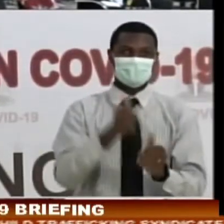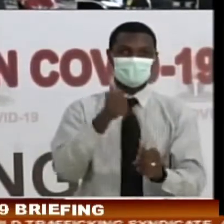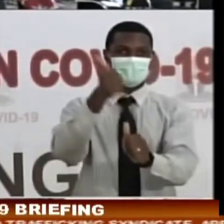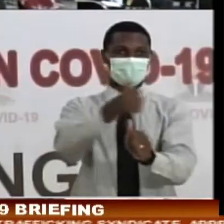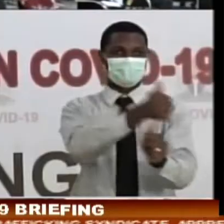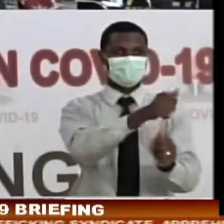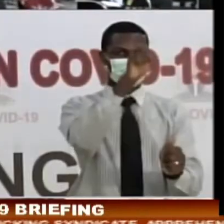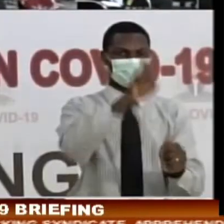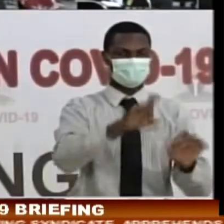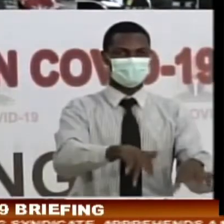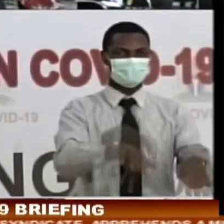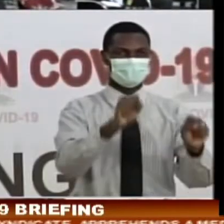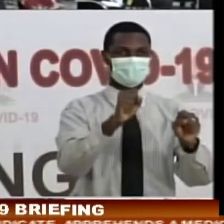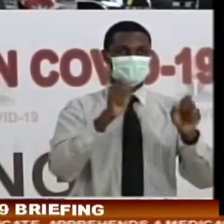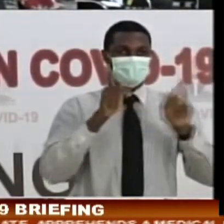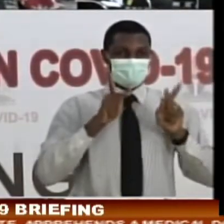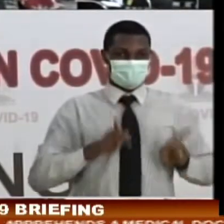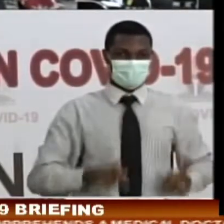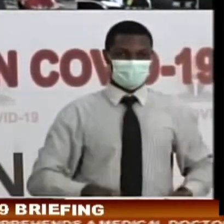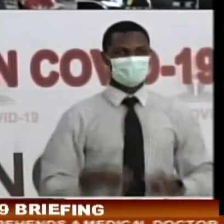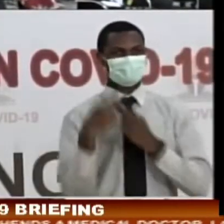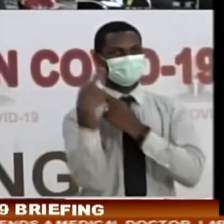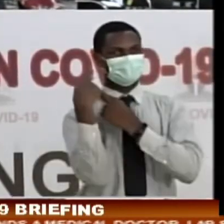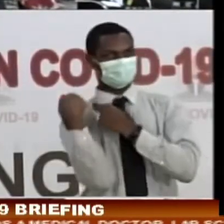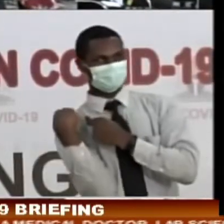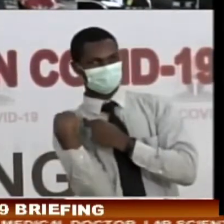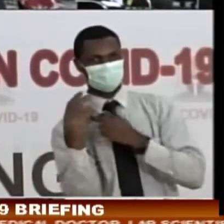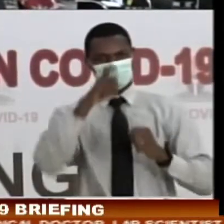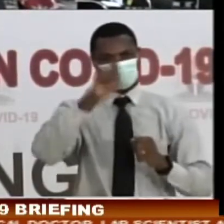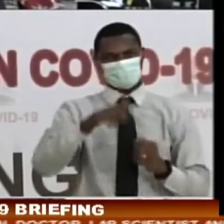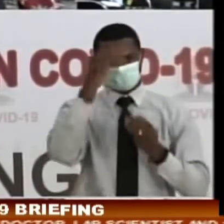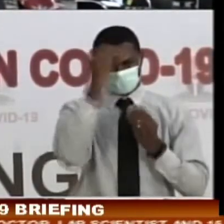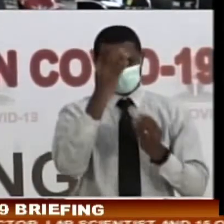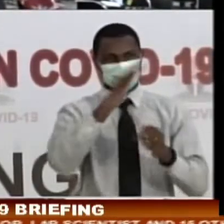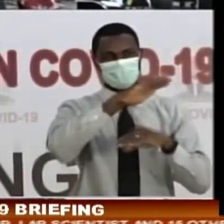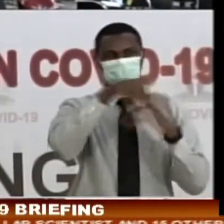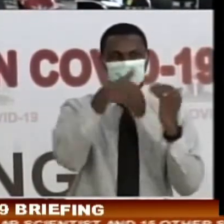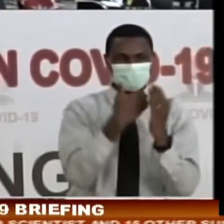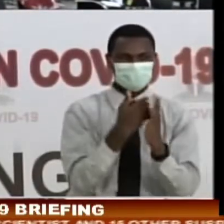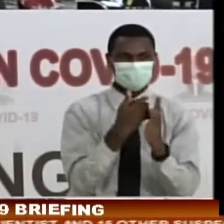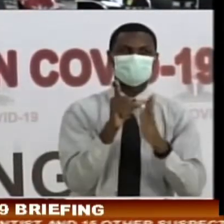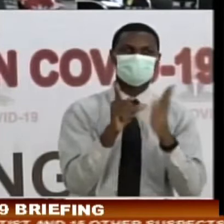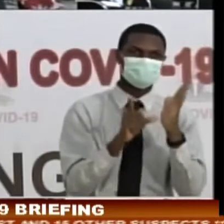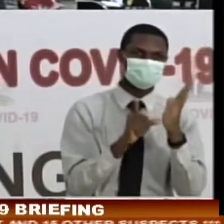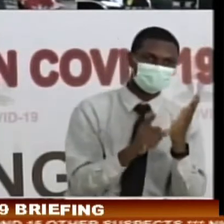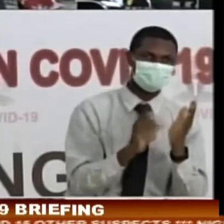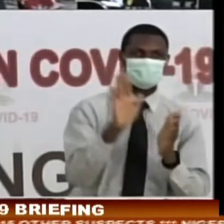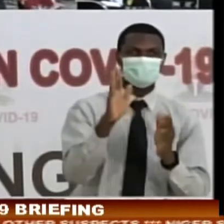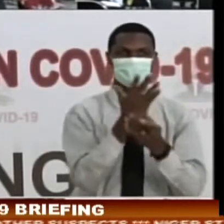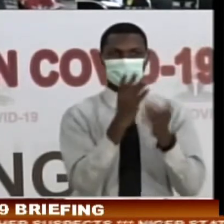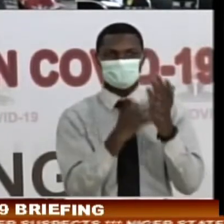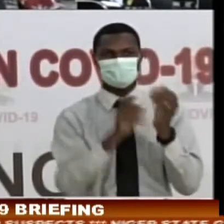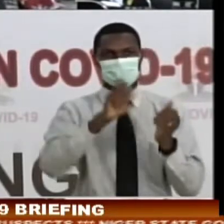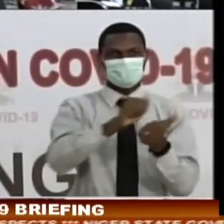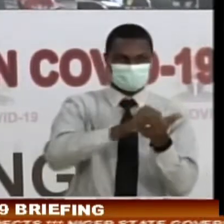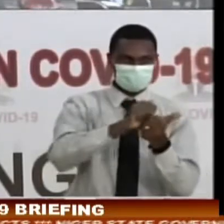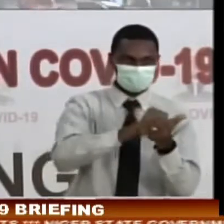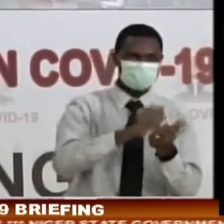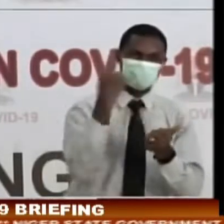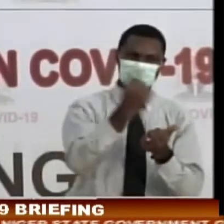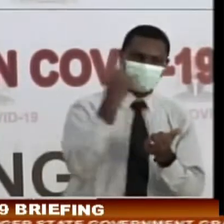responsibility you must survive with the guidelines wash your hands as frequently